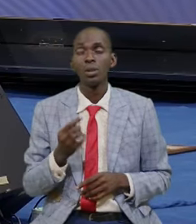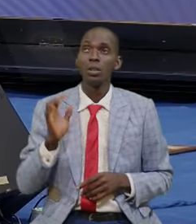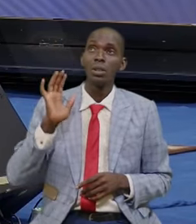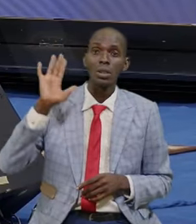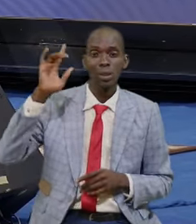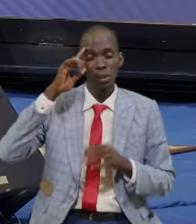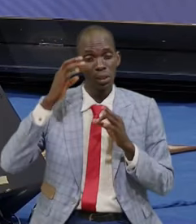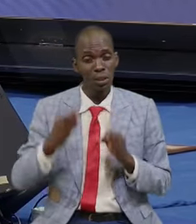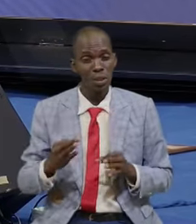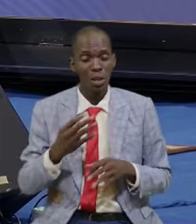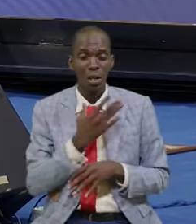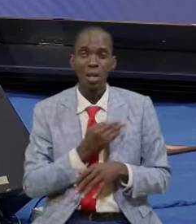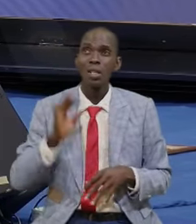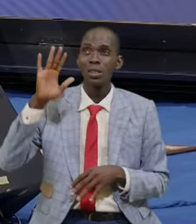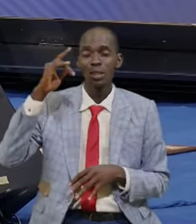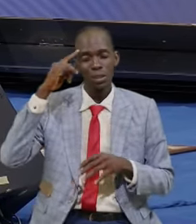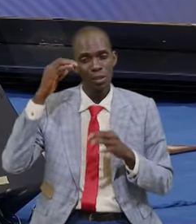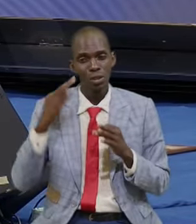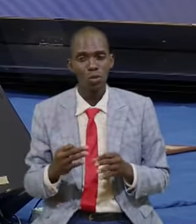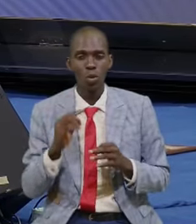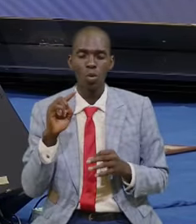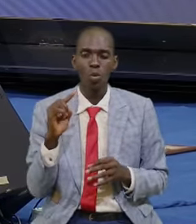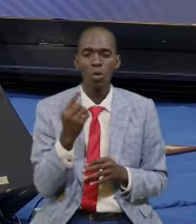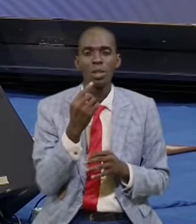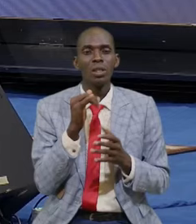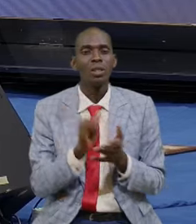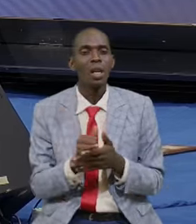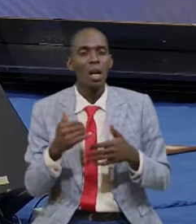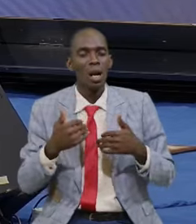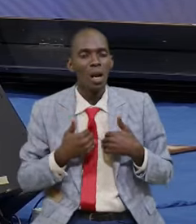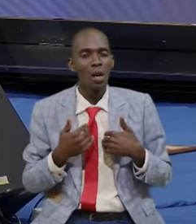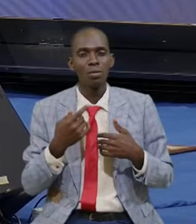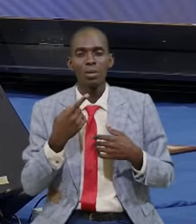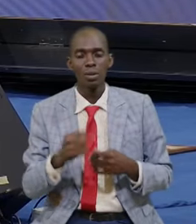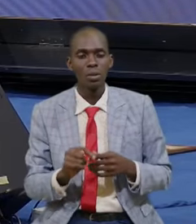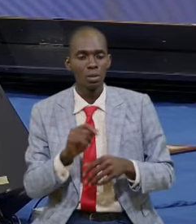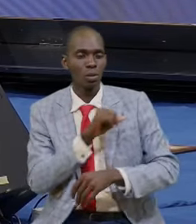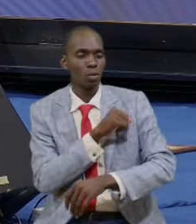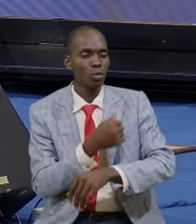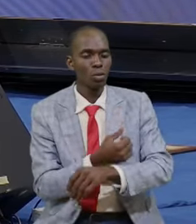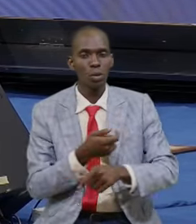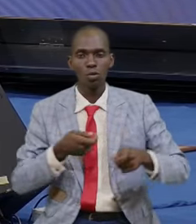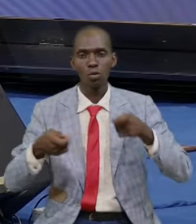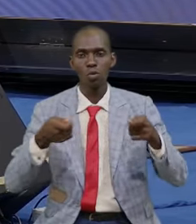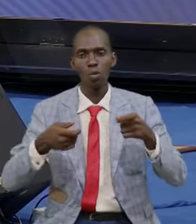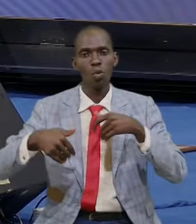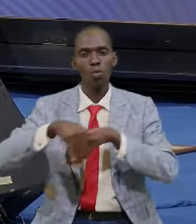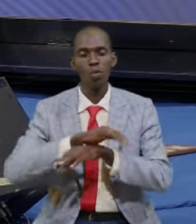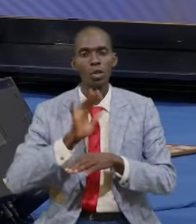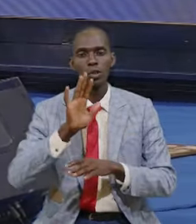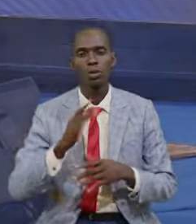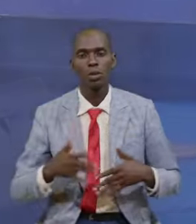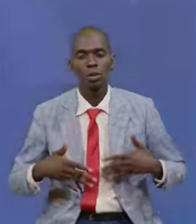It's decision only that has rule, authority over your life now. And the